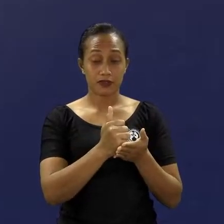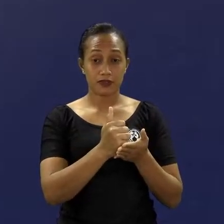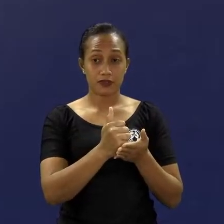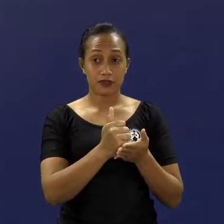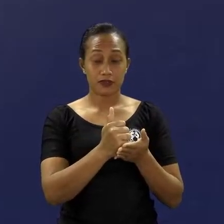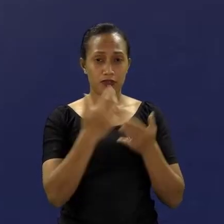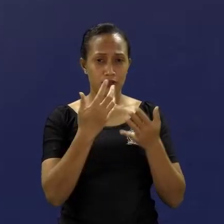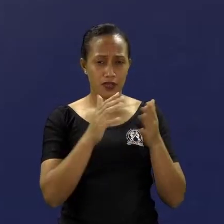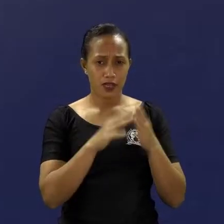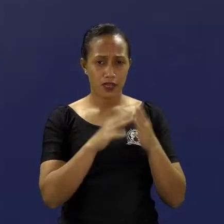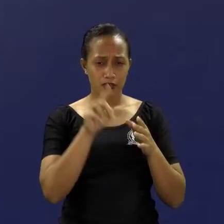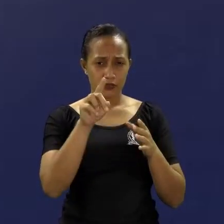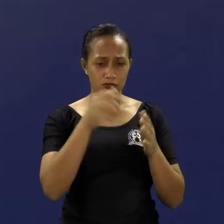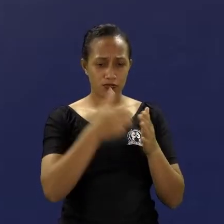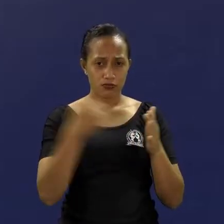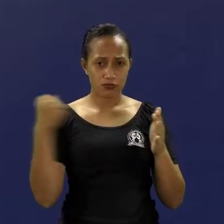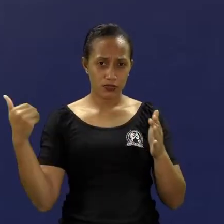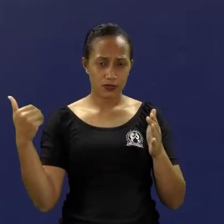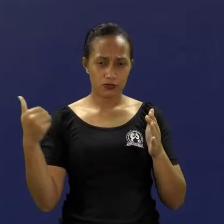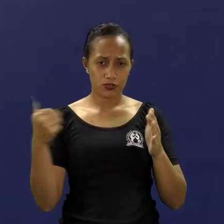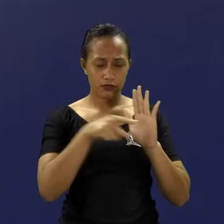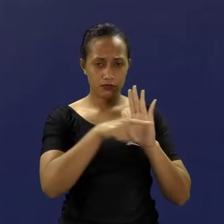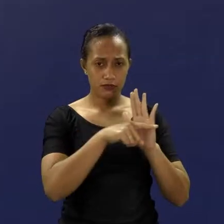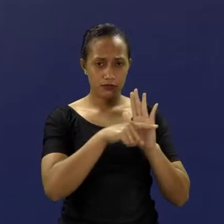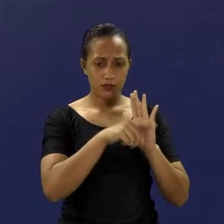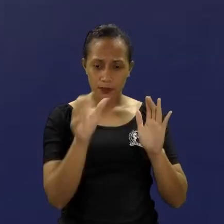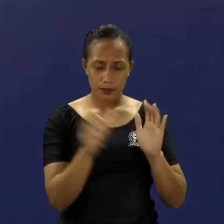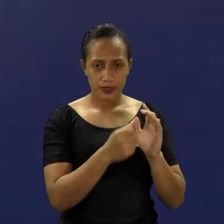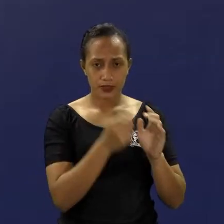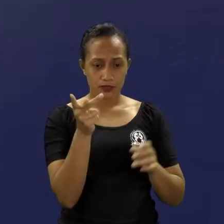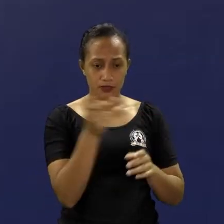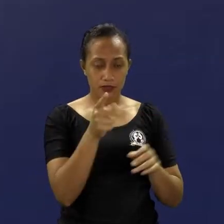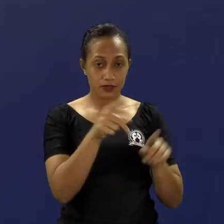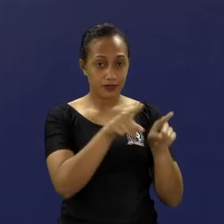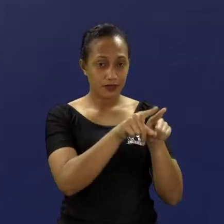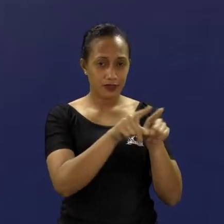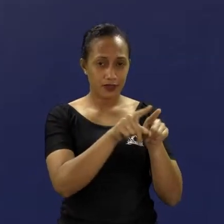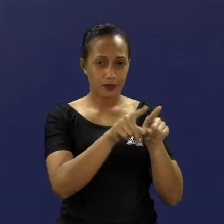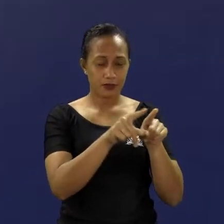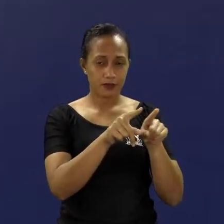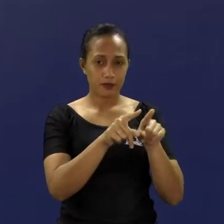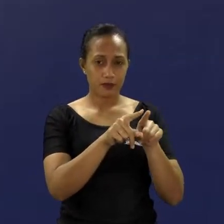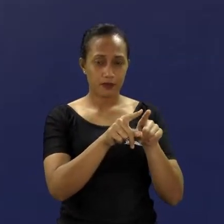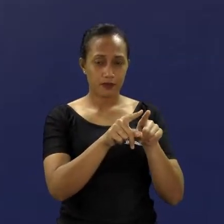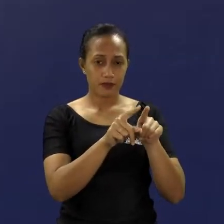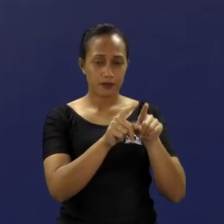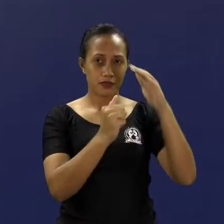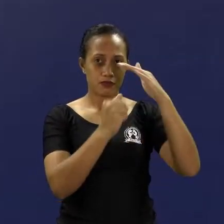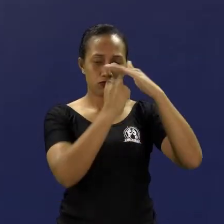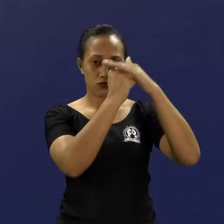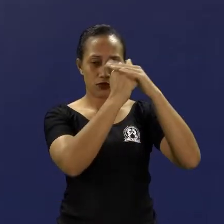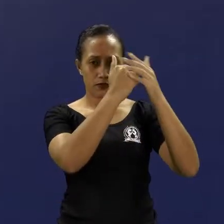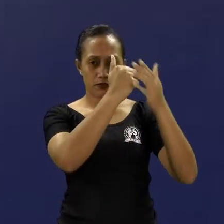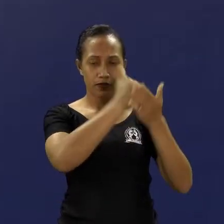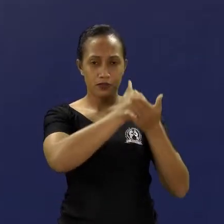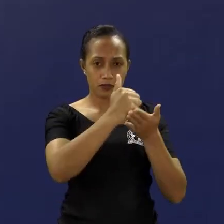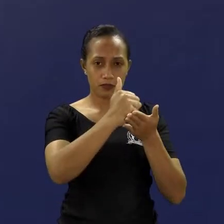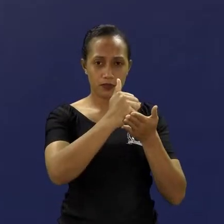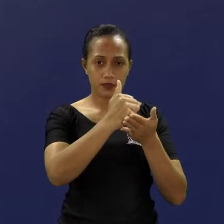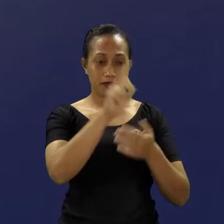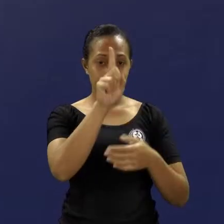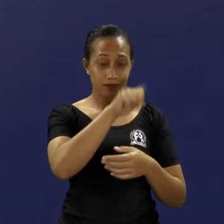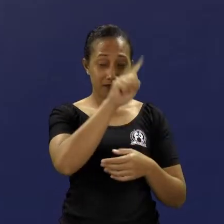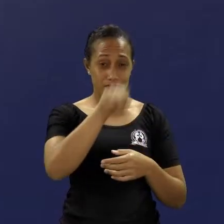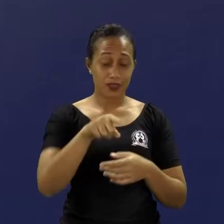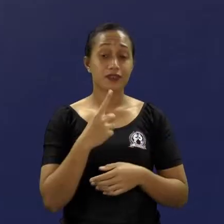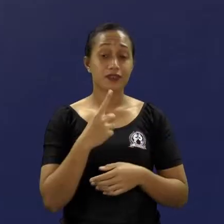E whawhewhea ona tō ese, e te tau ona wha te tusa mua ia denominators lea, o maka aku e kisi lanu mumu.